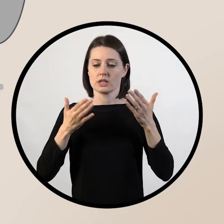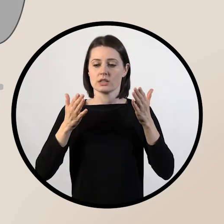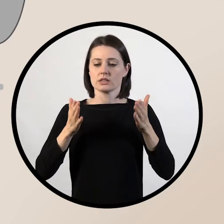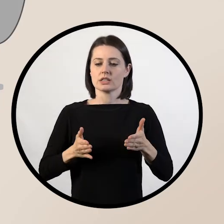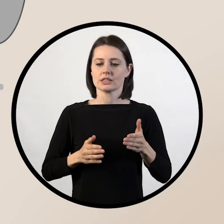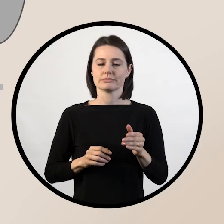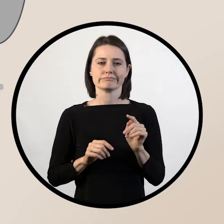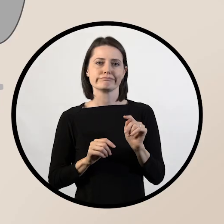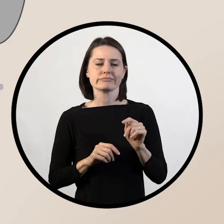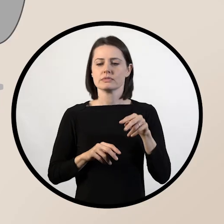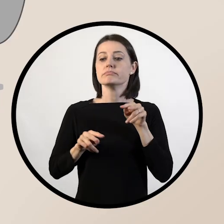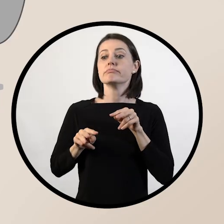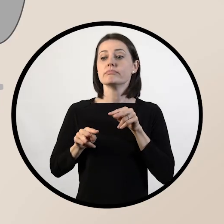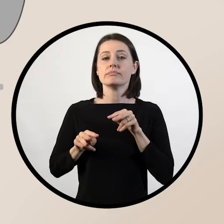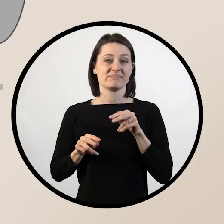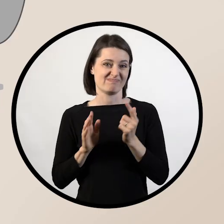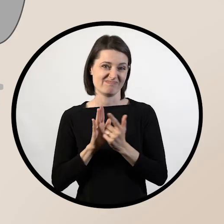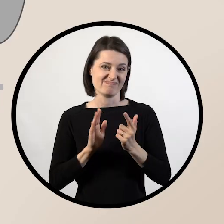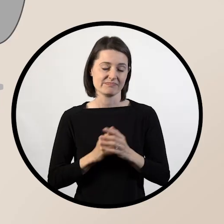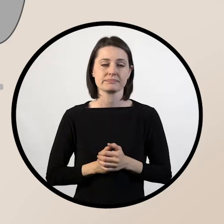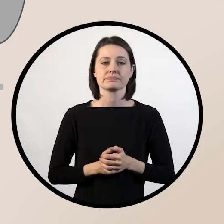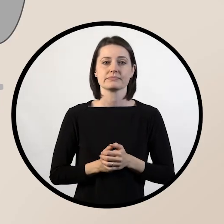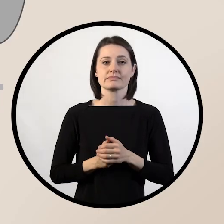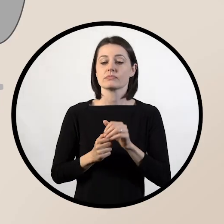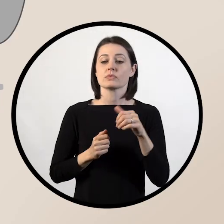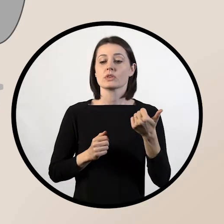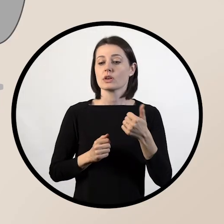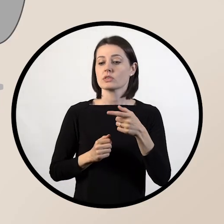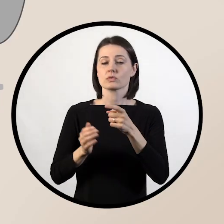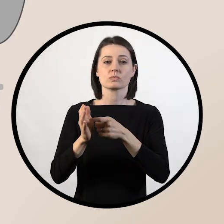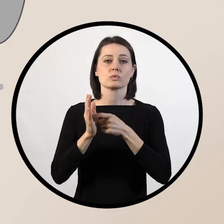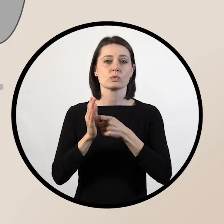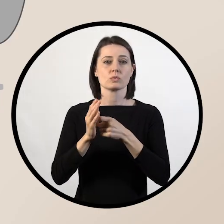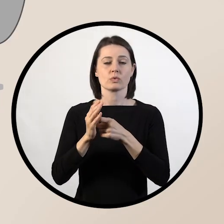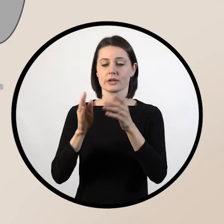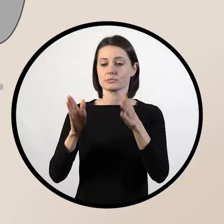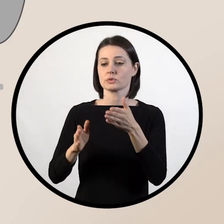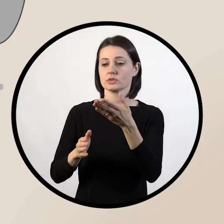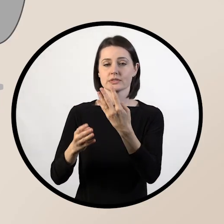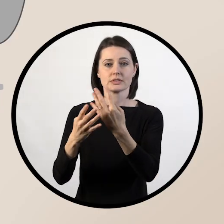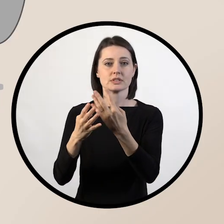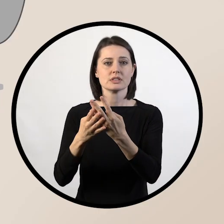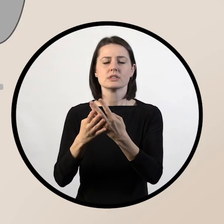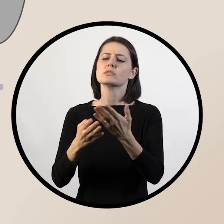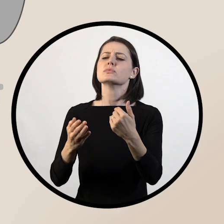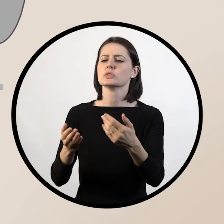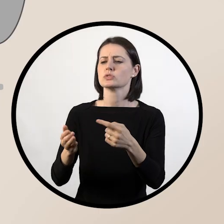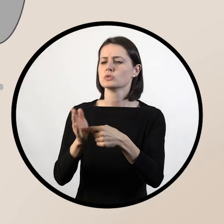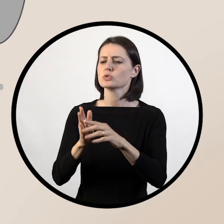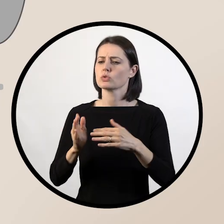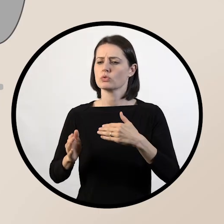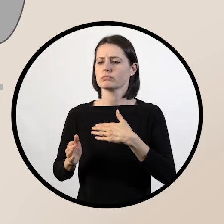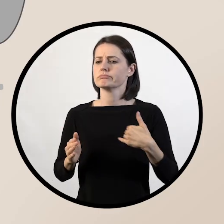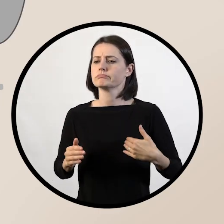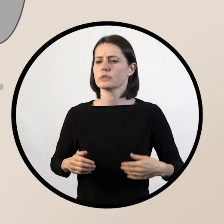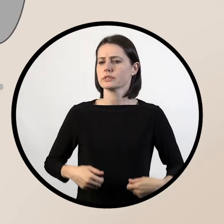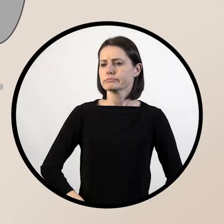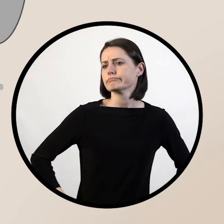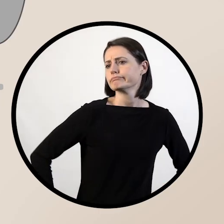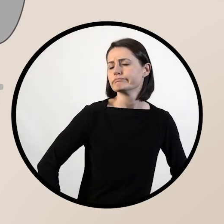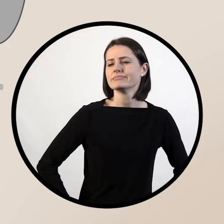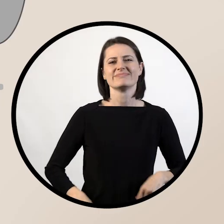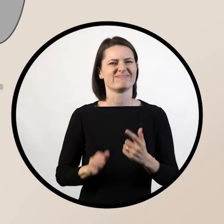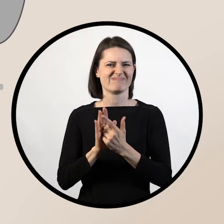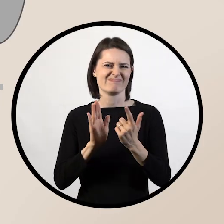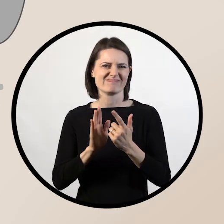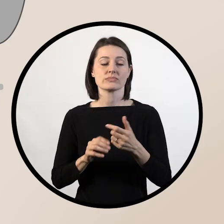who is using a toilet to perform bodily functions, requiring an inmate to expose his or her buttocks, genitals, or breasts, or